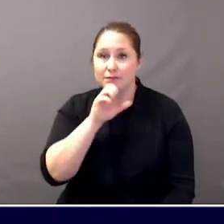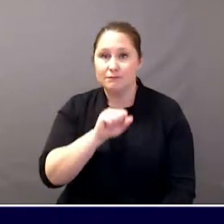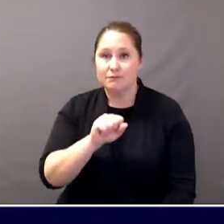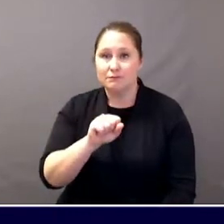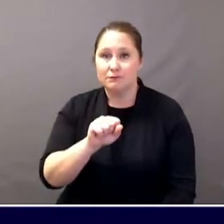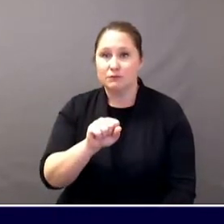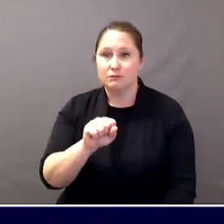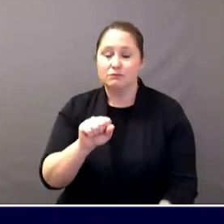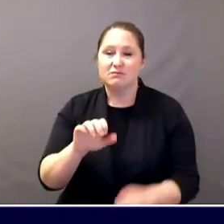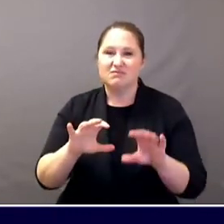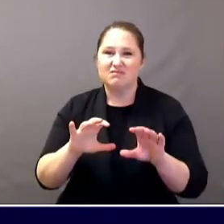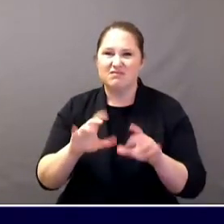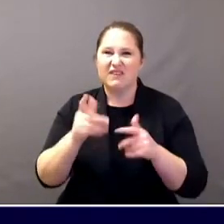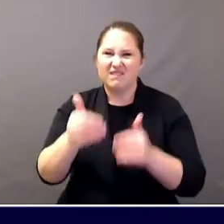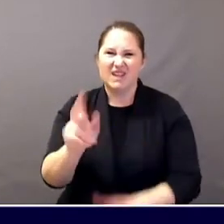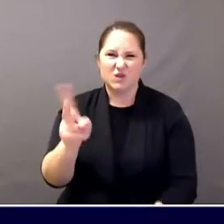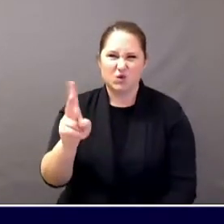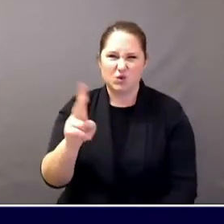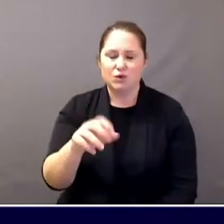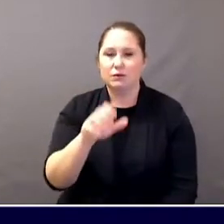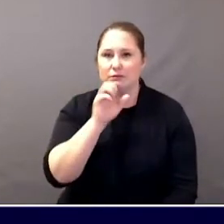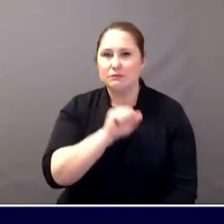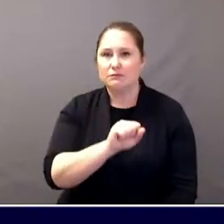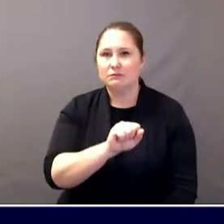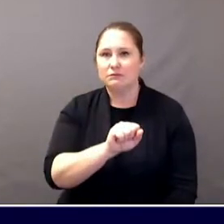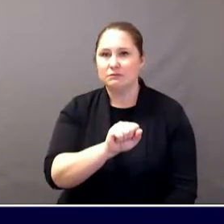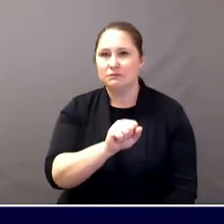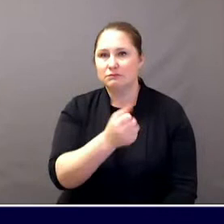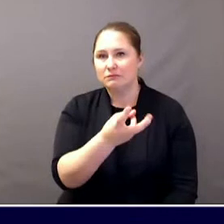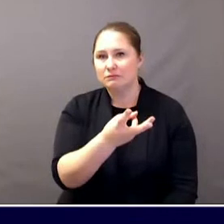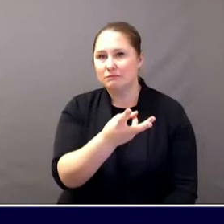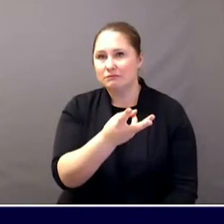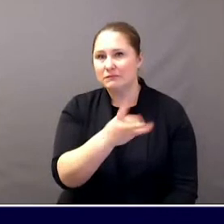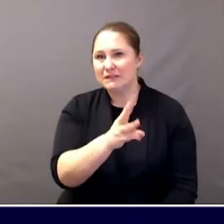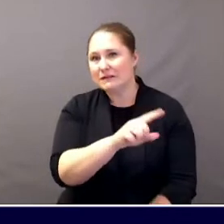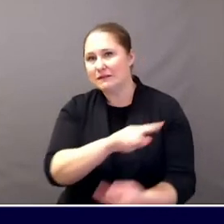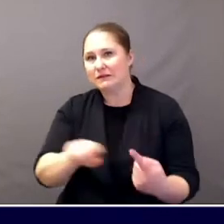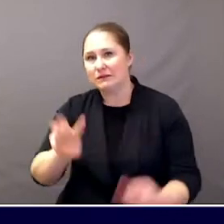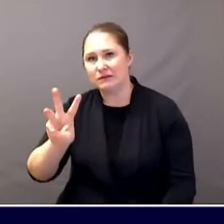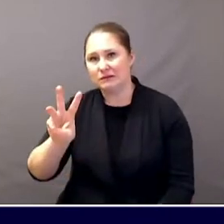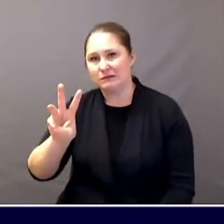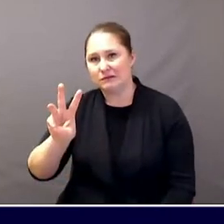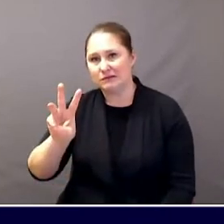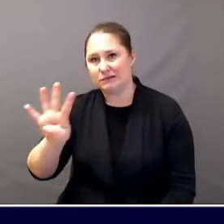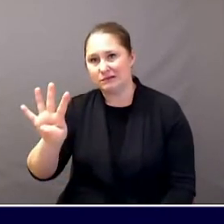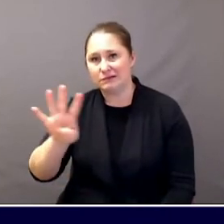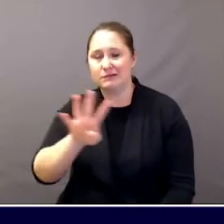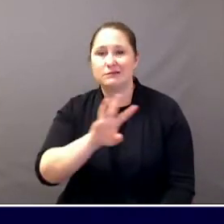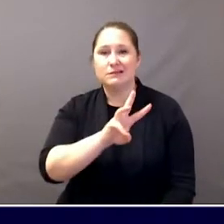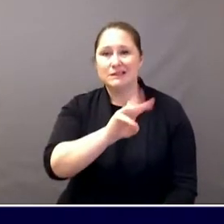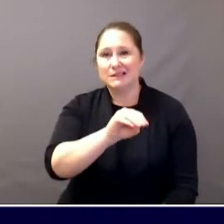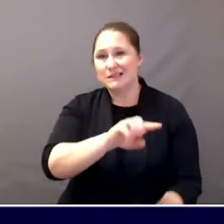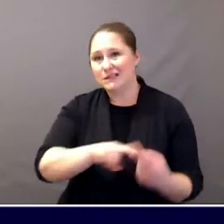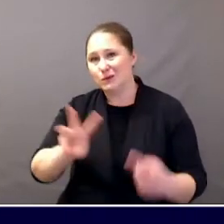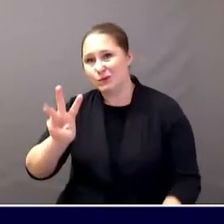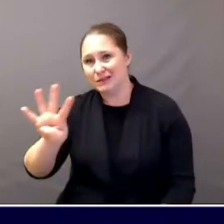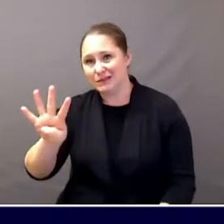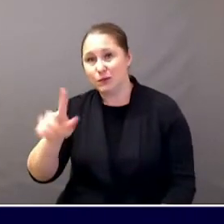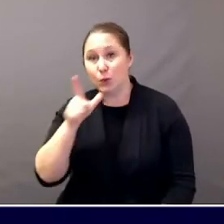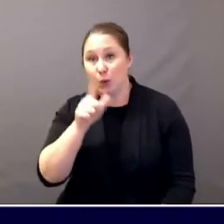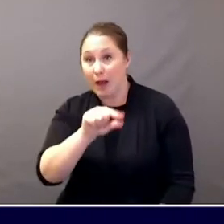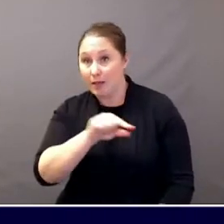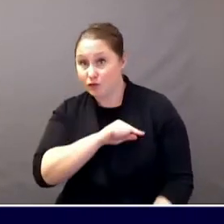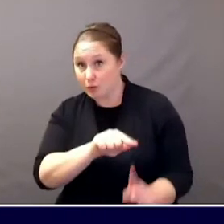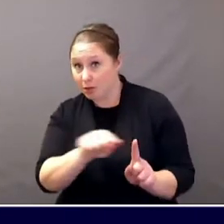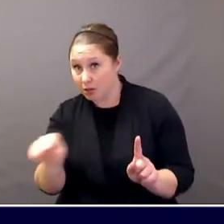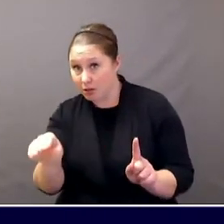who are not otherwise eligible. Eventually, everyone in the state of Maine who's eligible will be vaccinated.